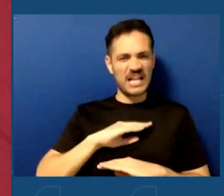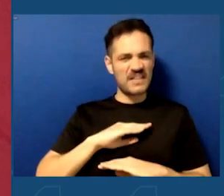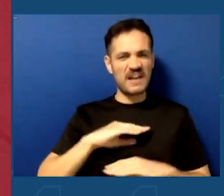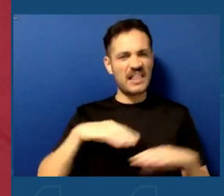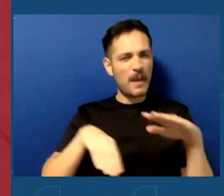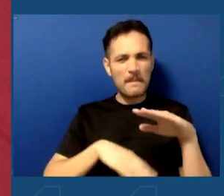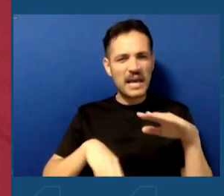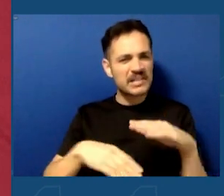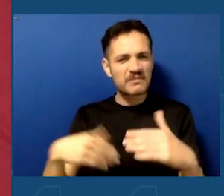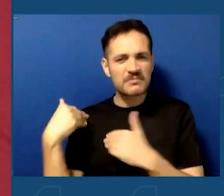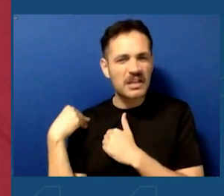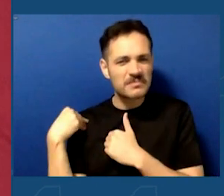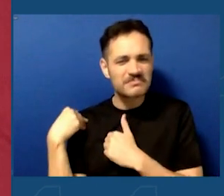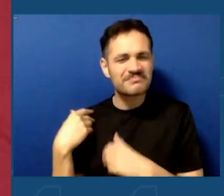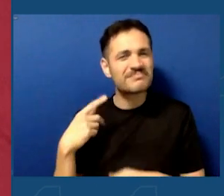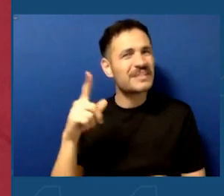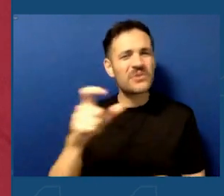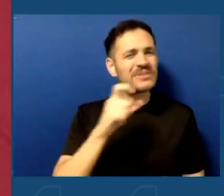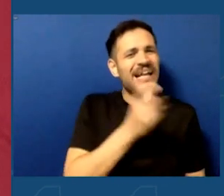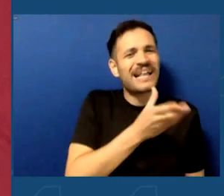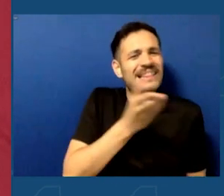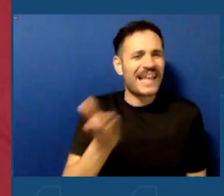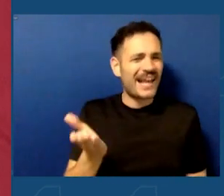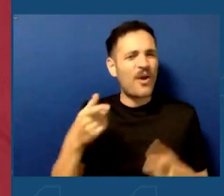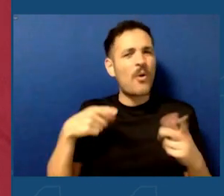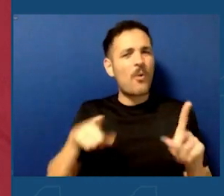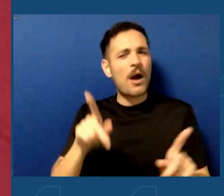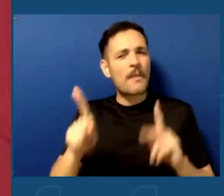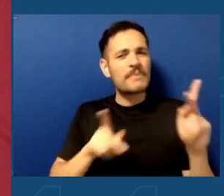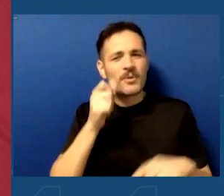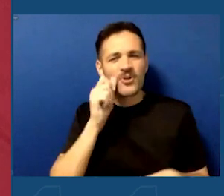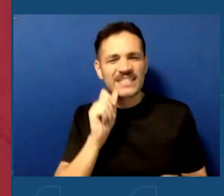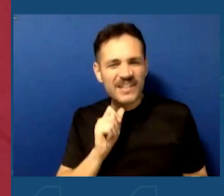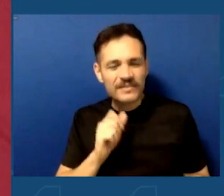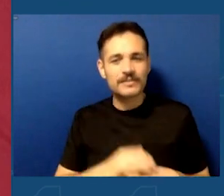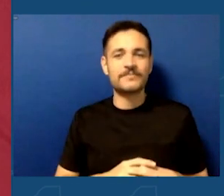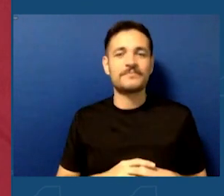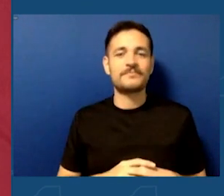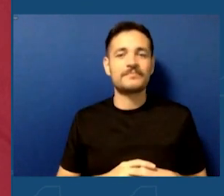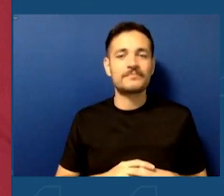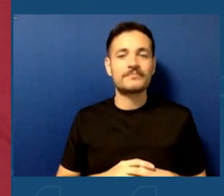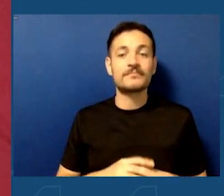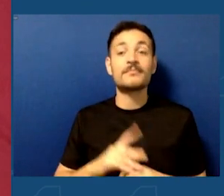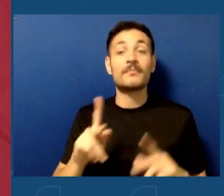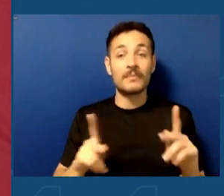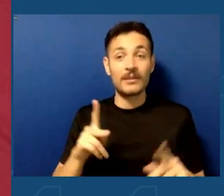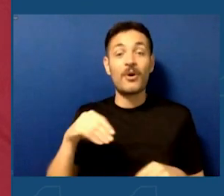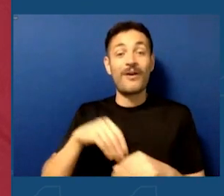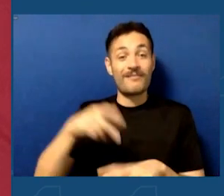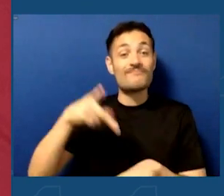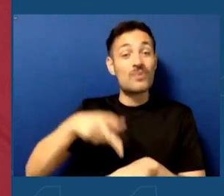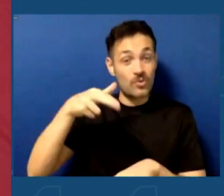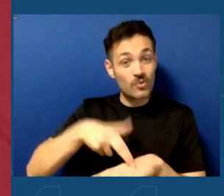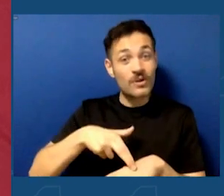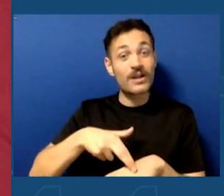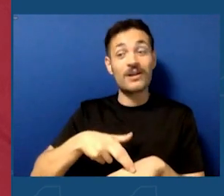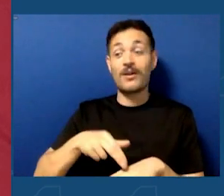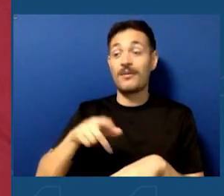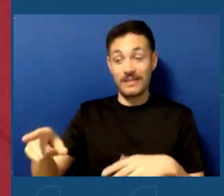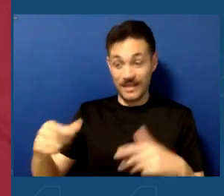be there when people are suffering. And people in Puerto Rico, with carrying their Puerto Rican